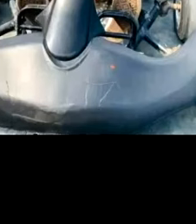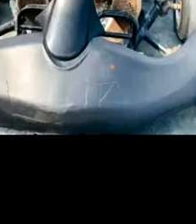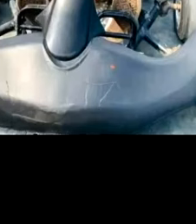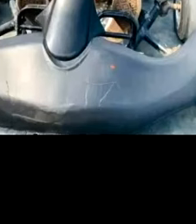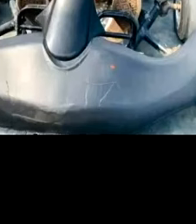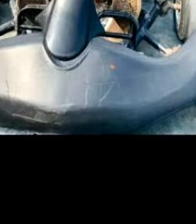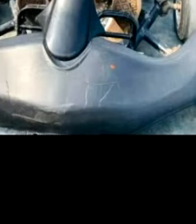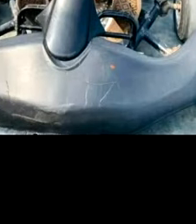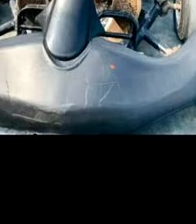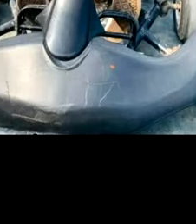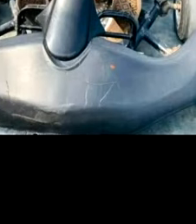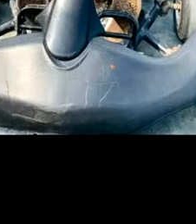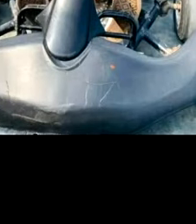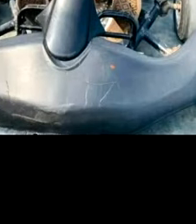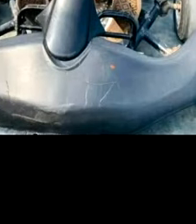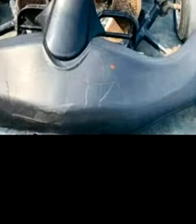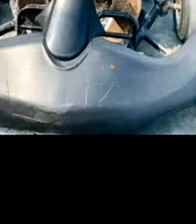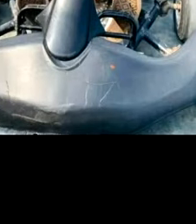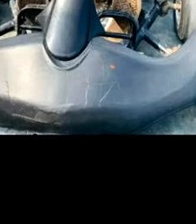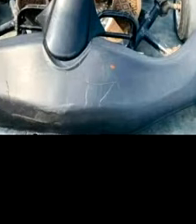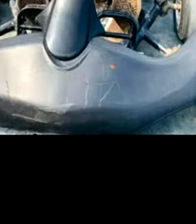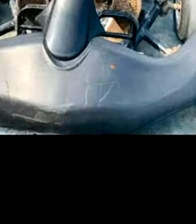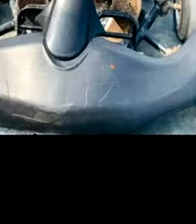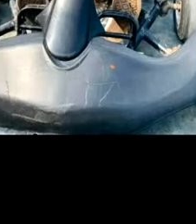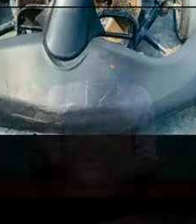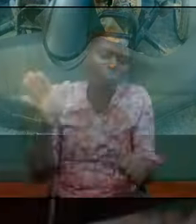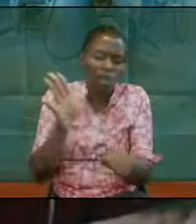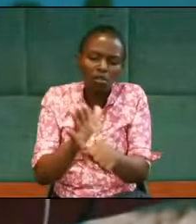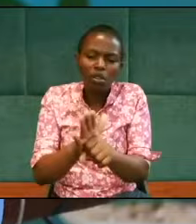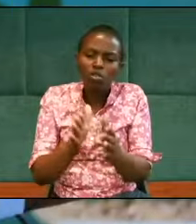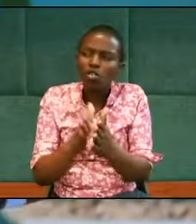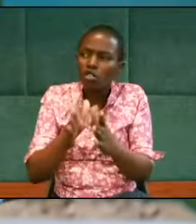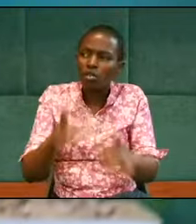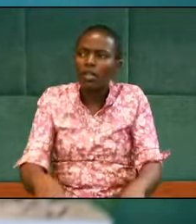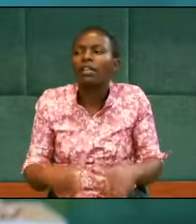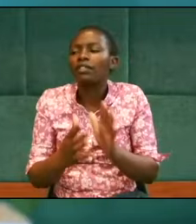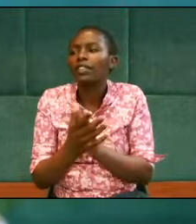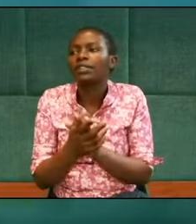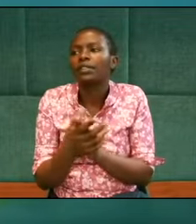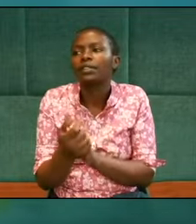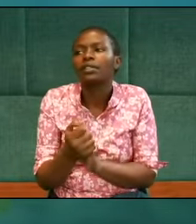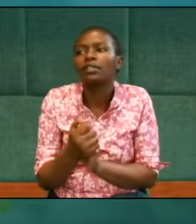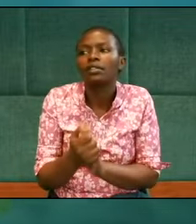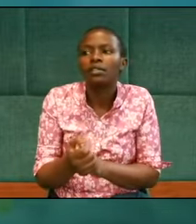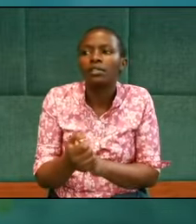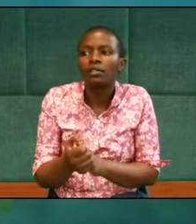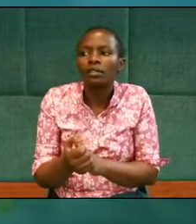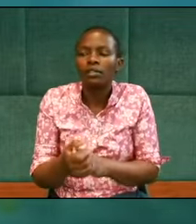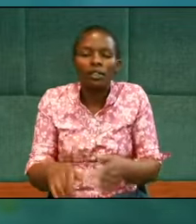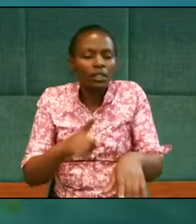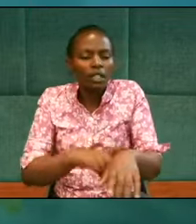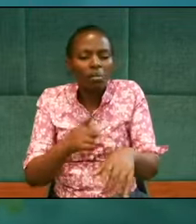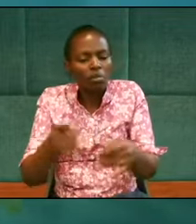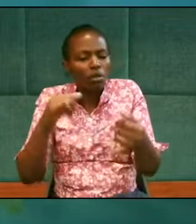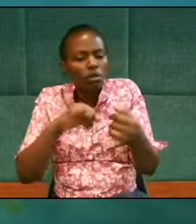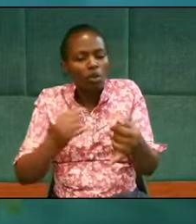a privilege to be more focused. You are not so much distracted. Wife,